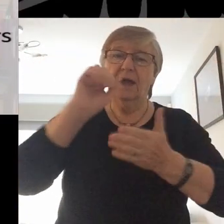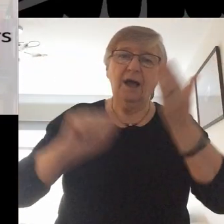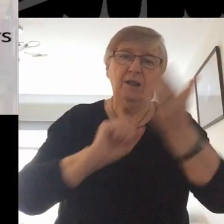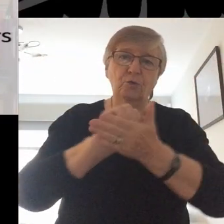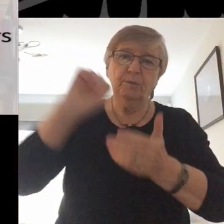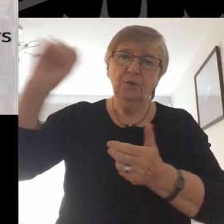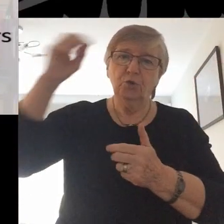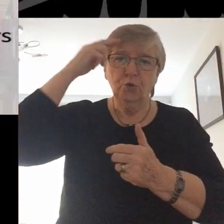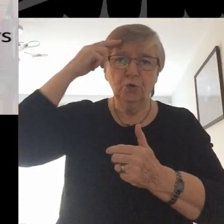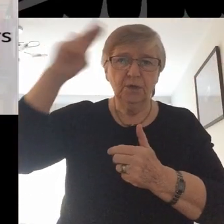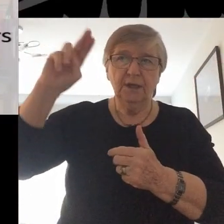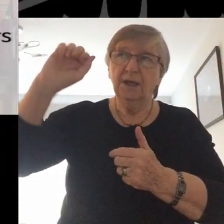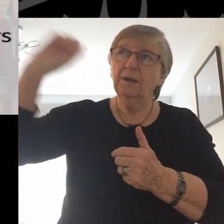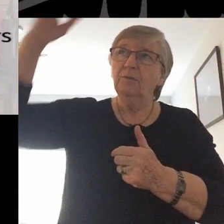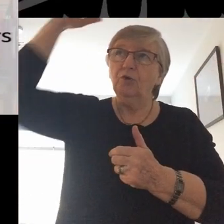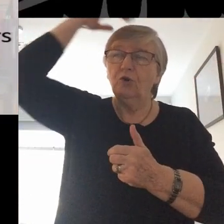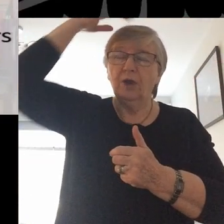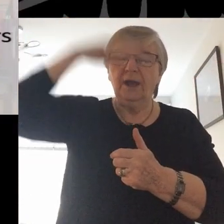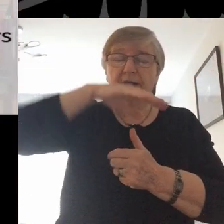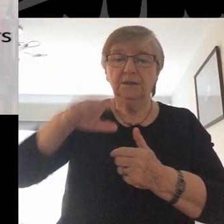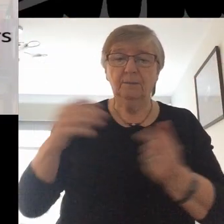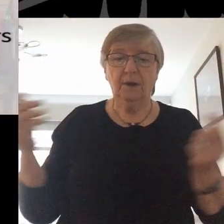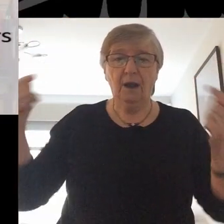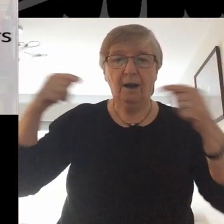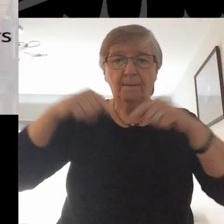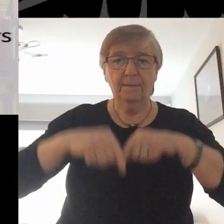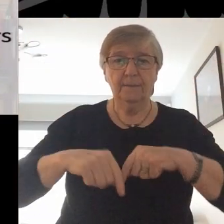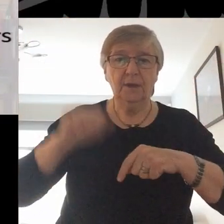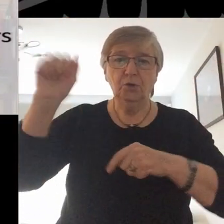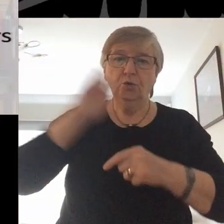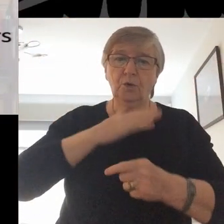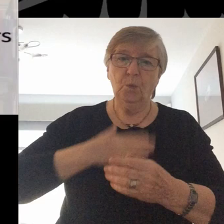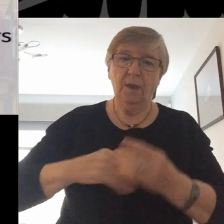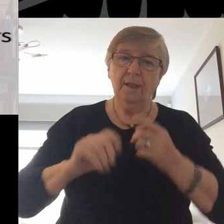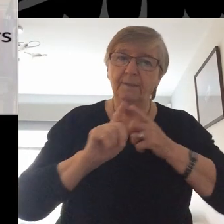name. Your kingdom come. Your will be done on earth as it is in